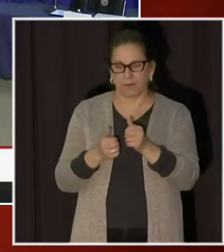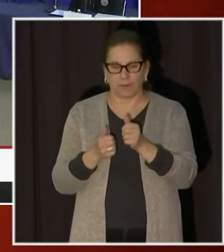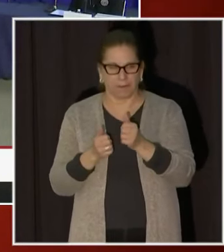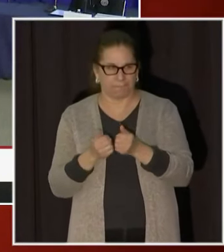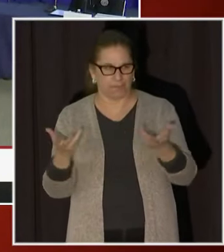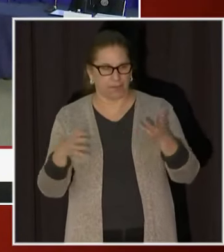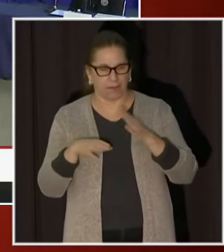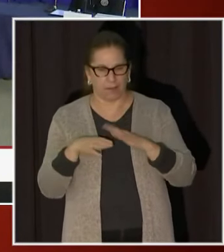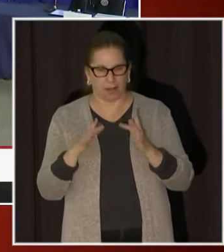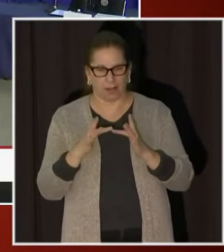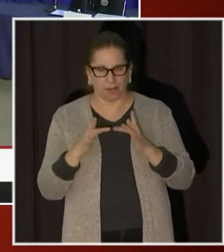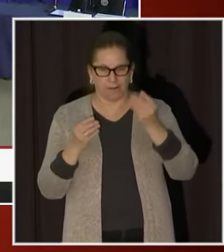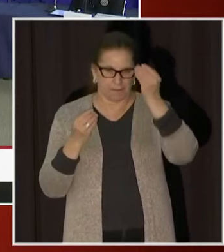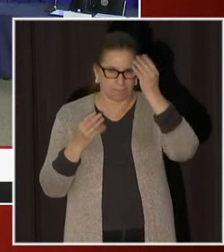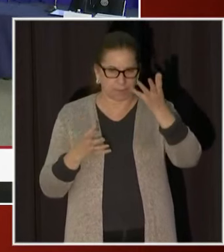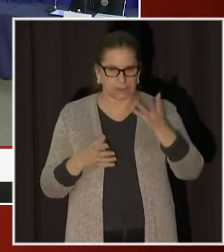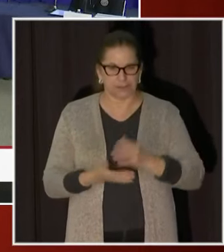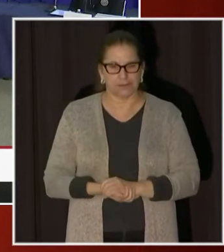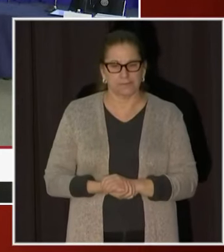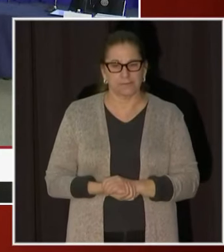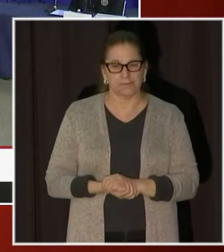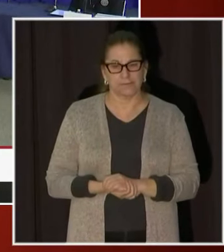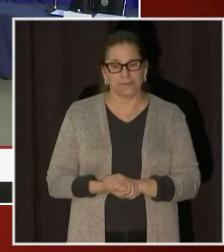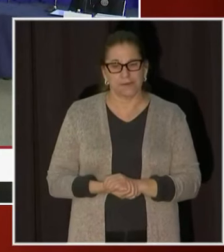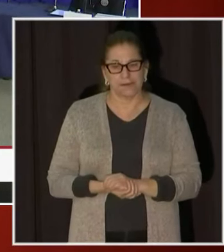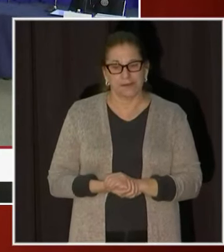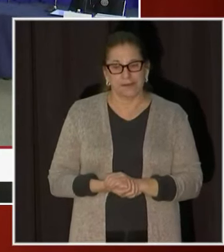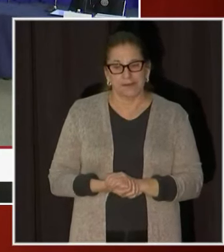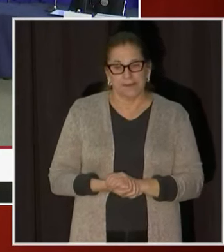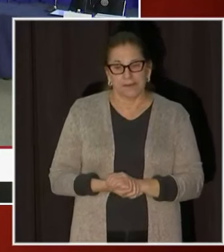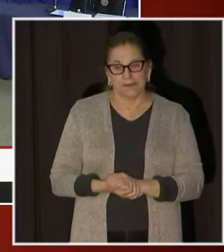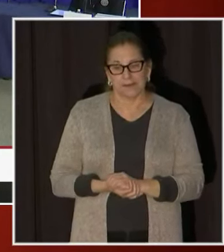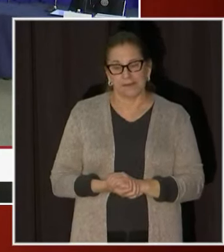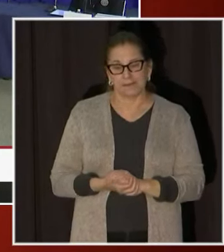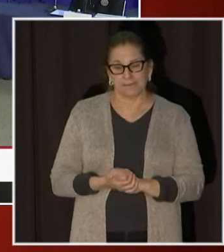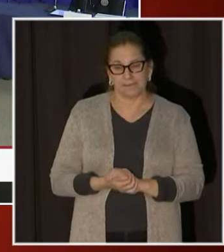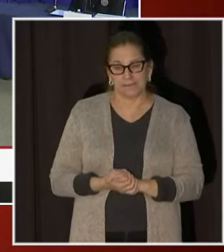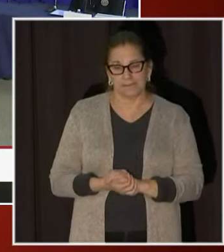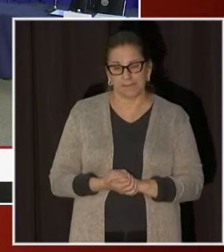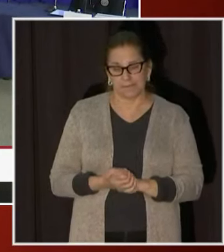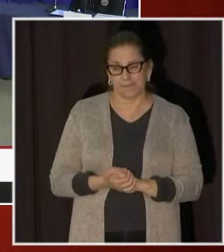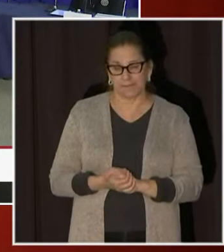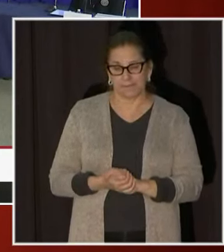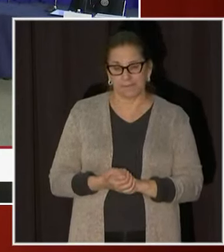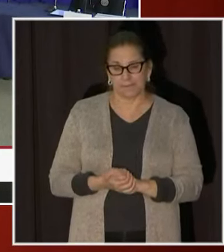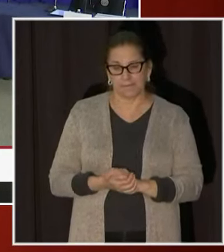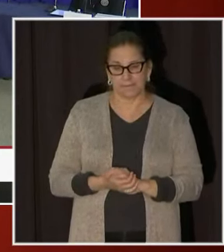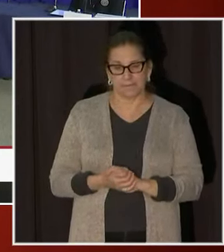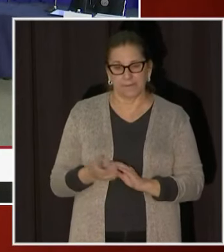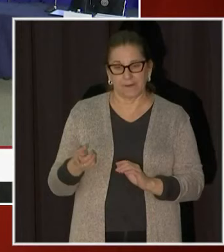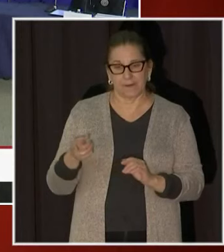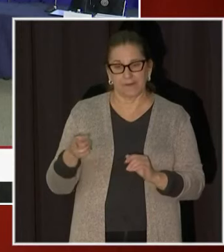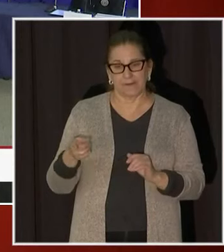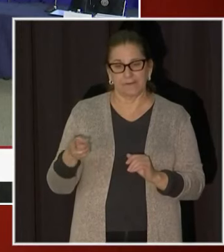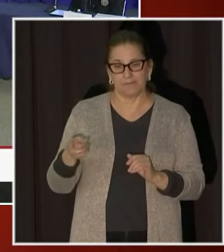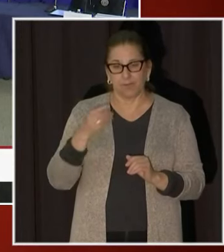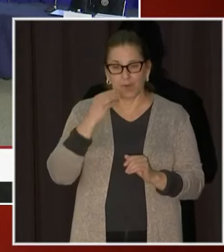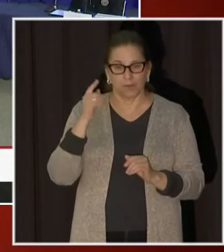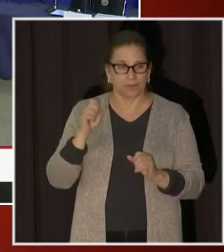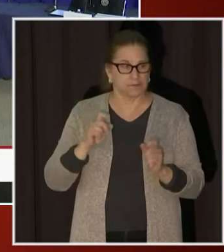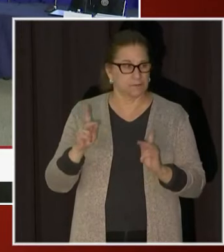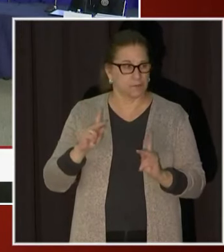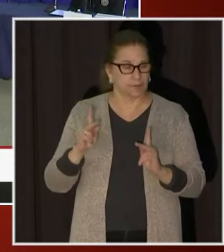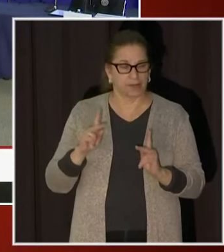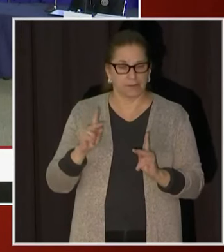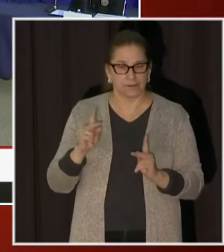the congregate settings have accounted for 16% of our total caseload, which is down from in mid-April when it was 30%. So that,